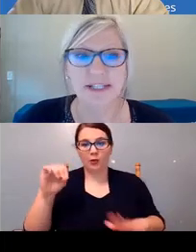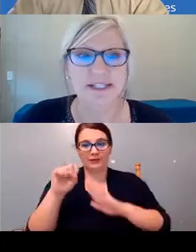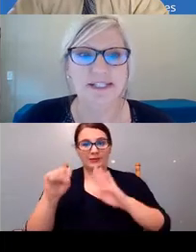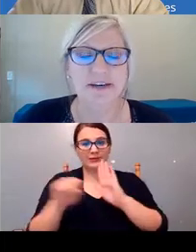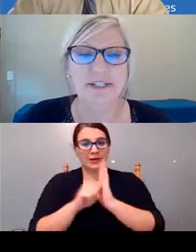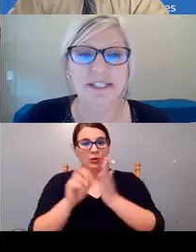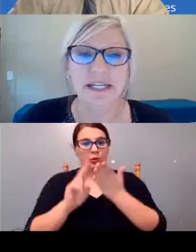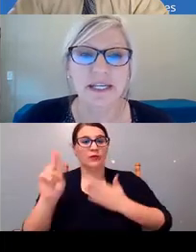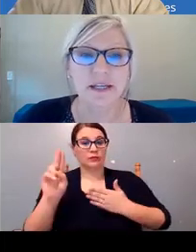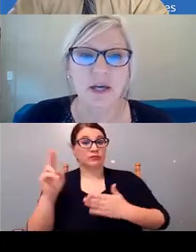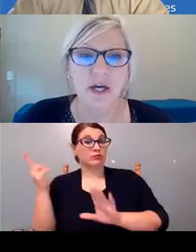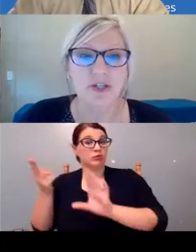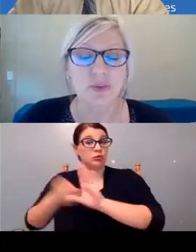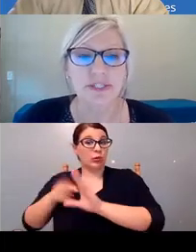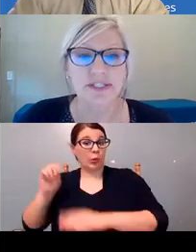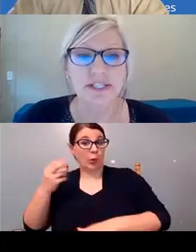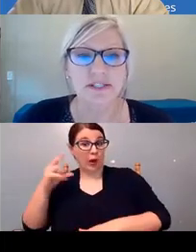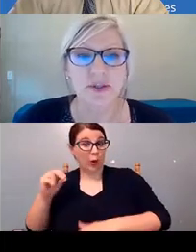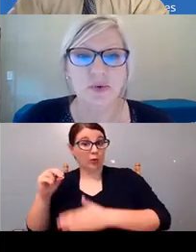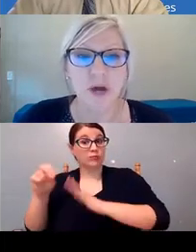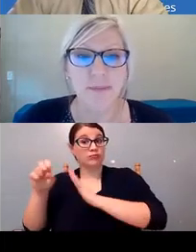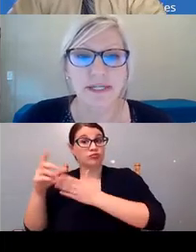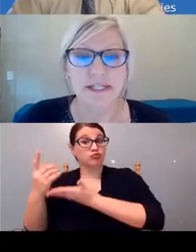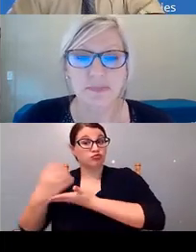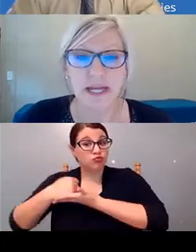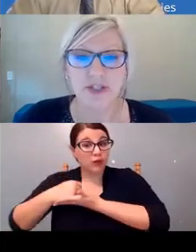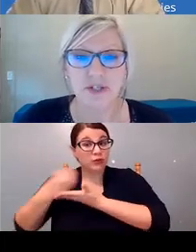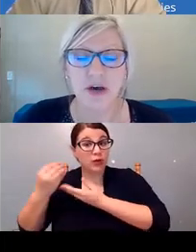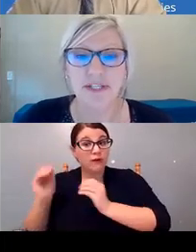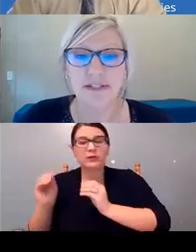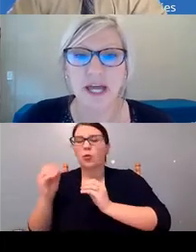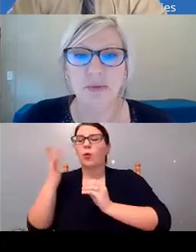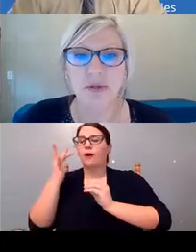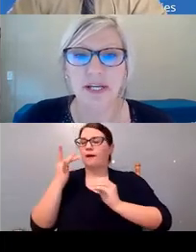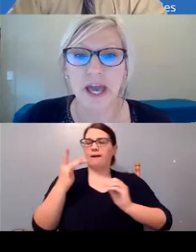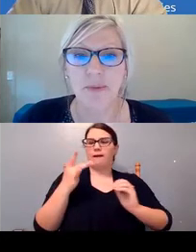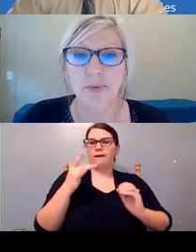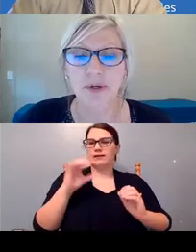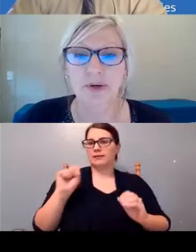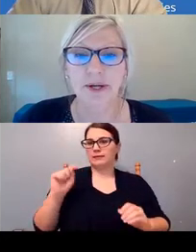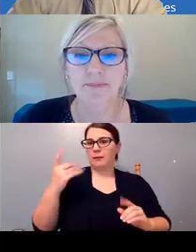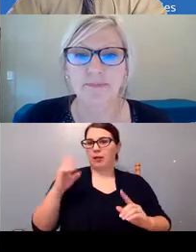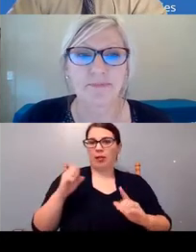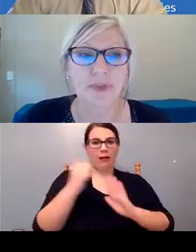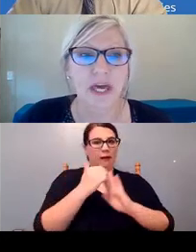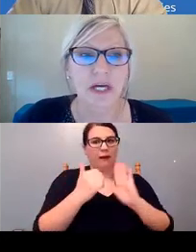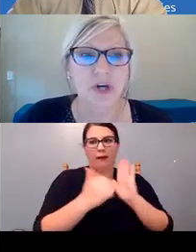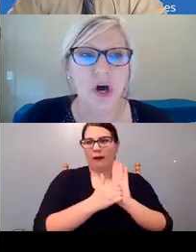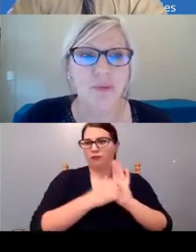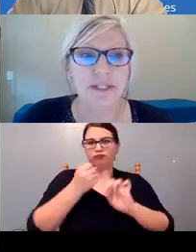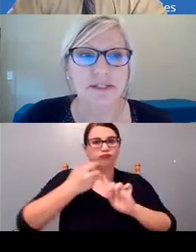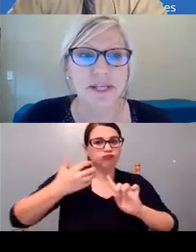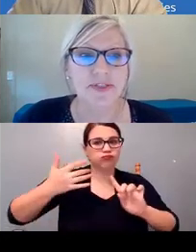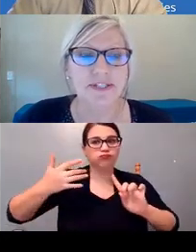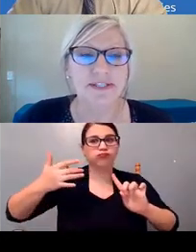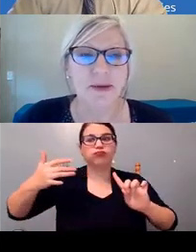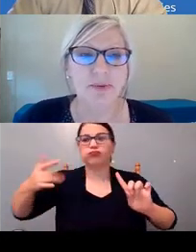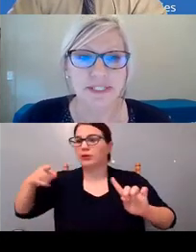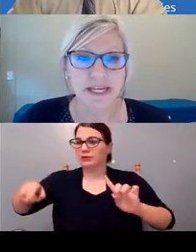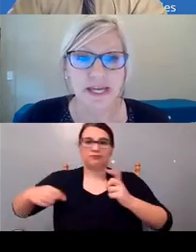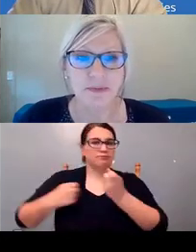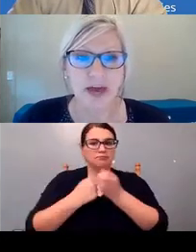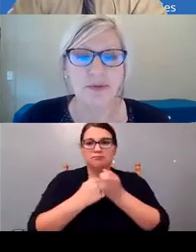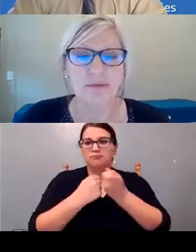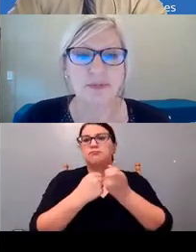of 2017 to assist the rapid expansion of the Stable Account program. Thomas and the